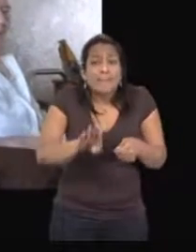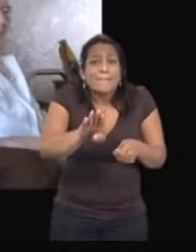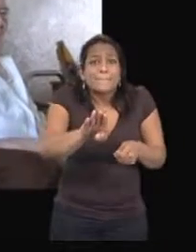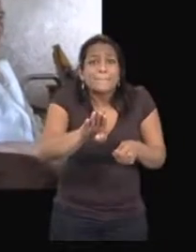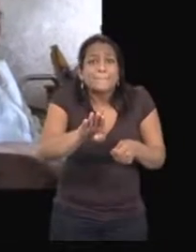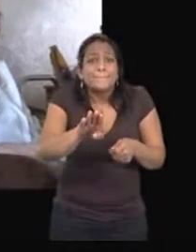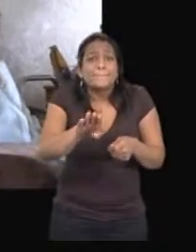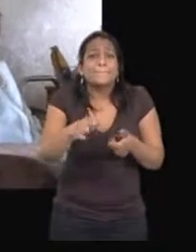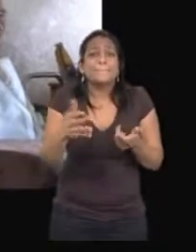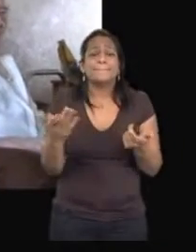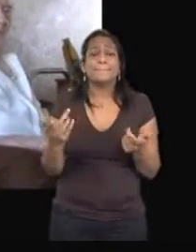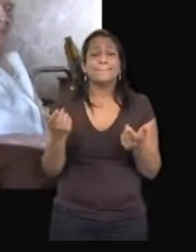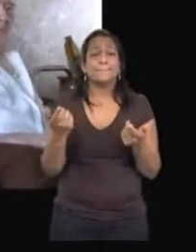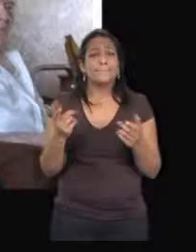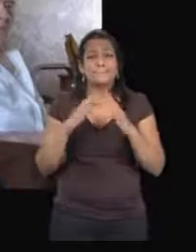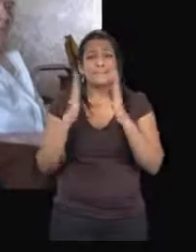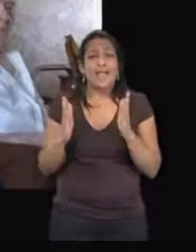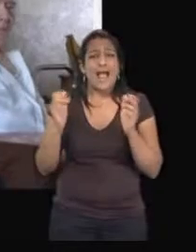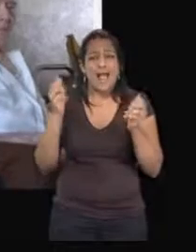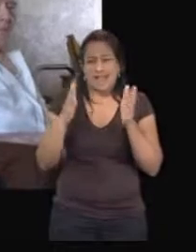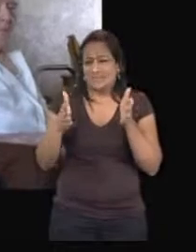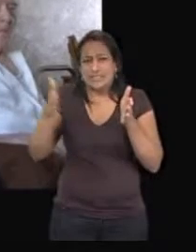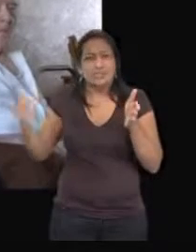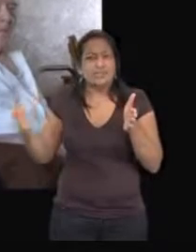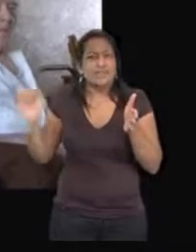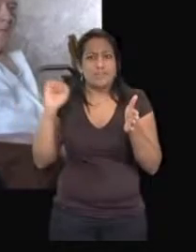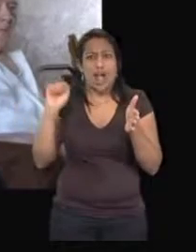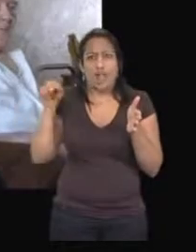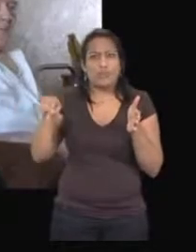ramp to go out in the wheelchairs in, and